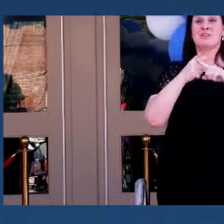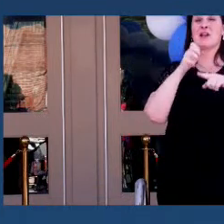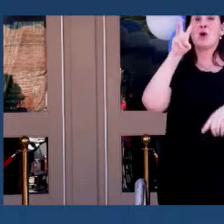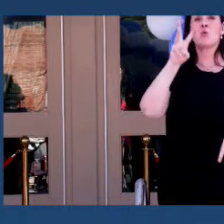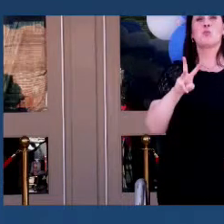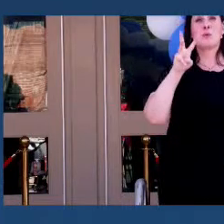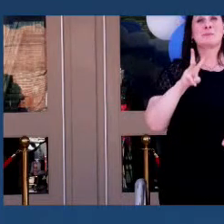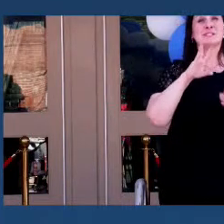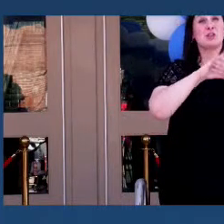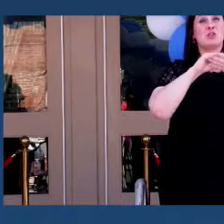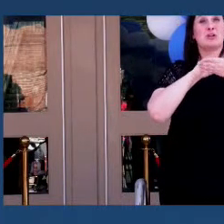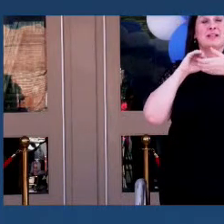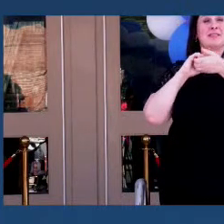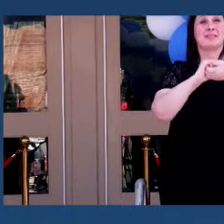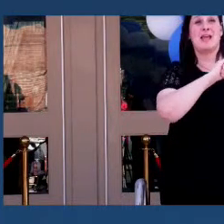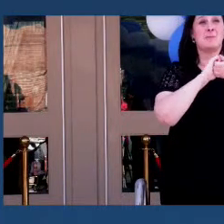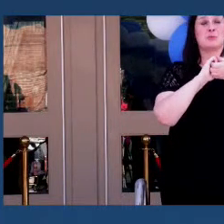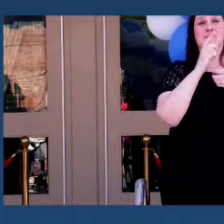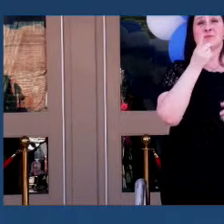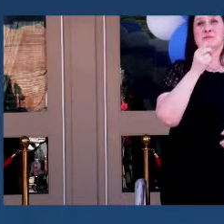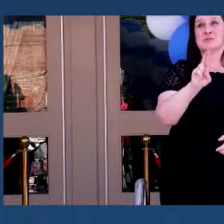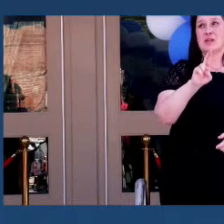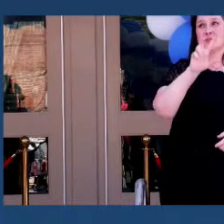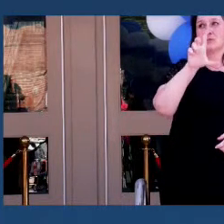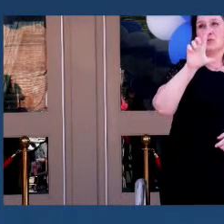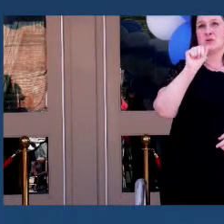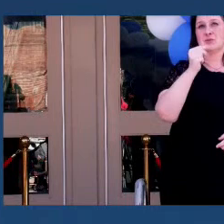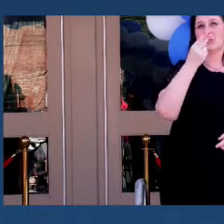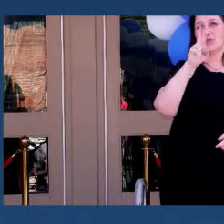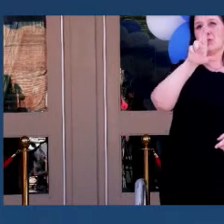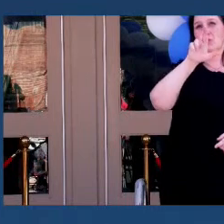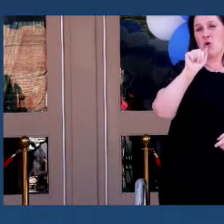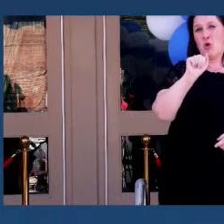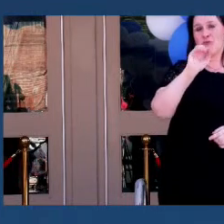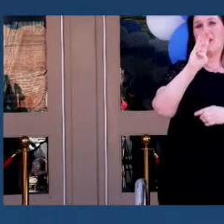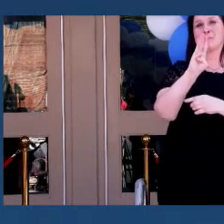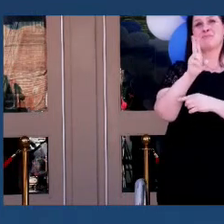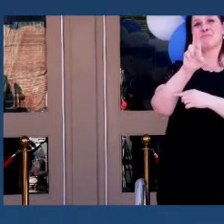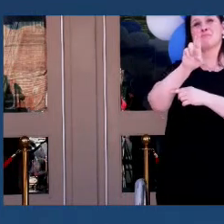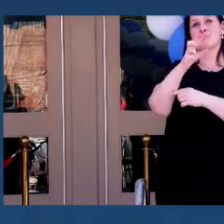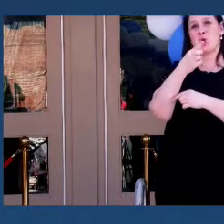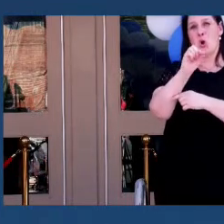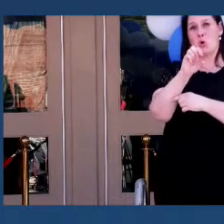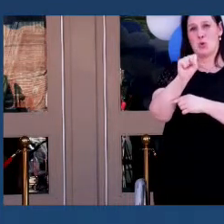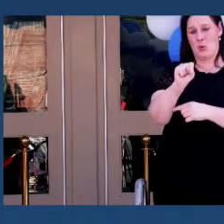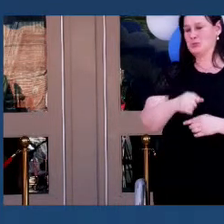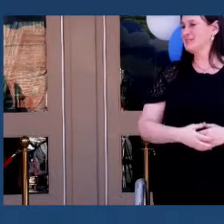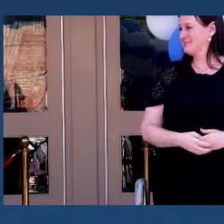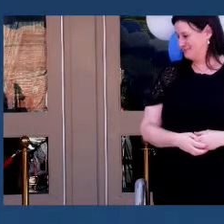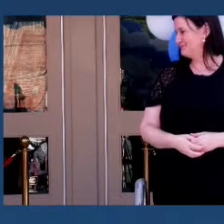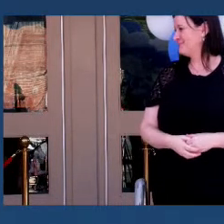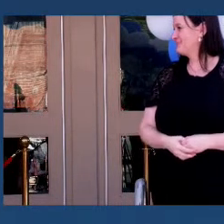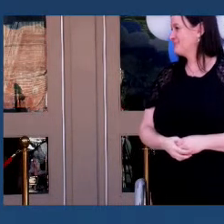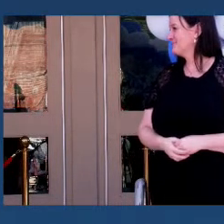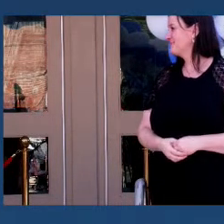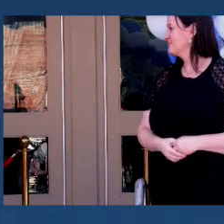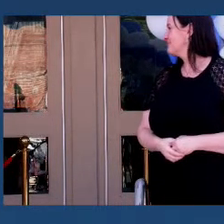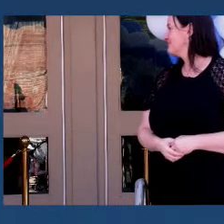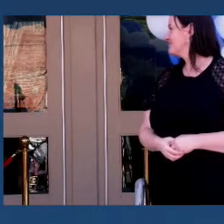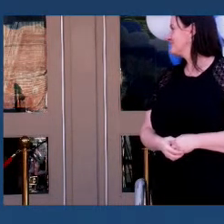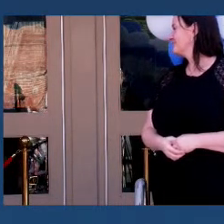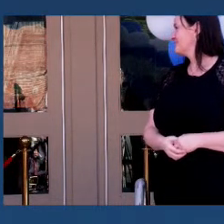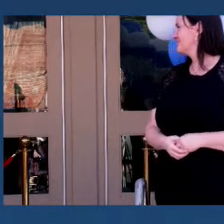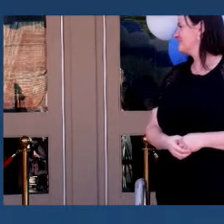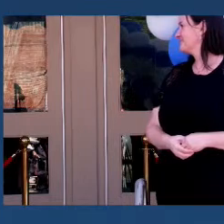Wilmington Learning Collaborative, Dr. Laura Burgos. Please give her your attention, please.